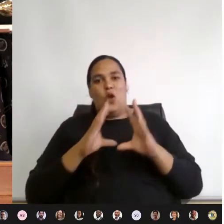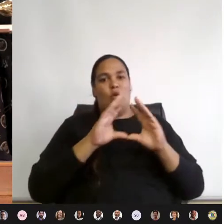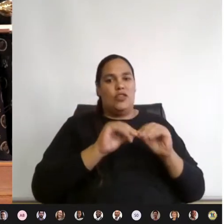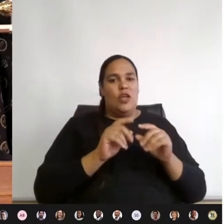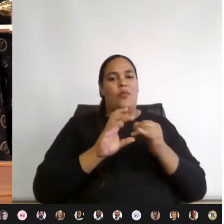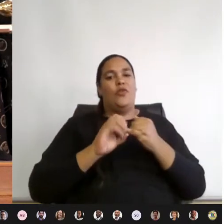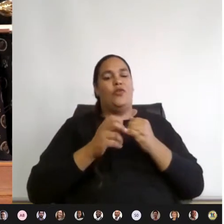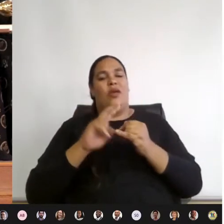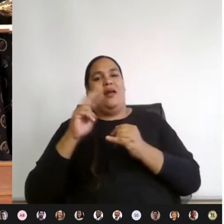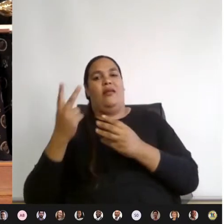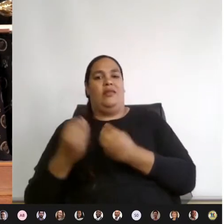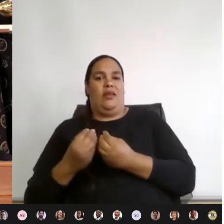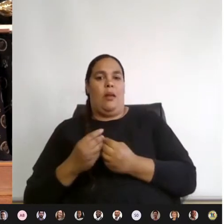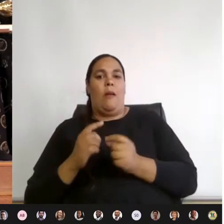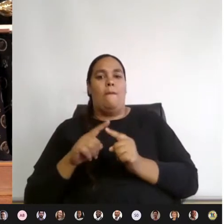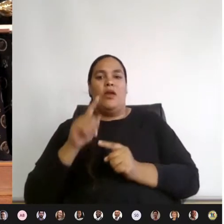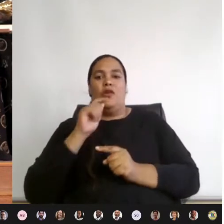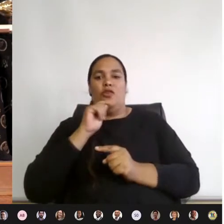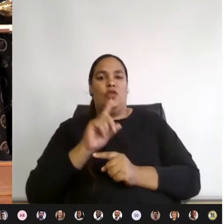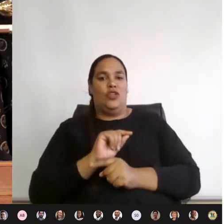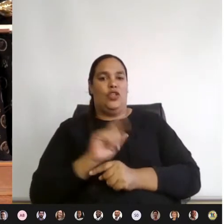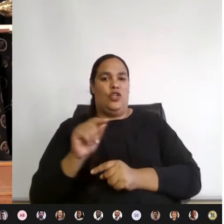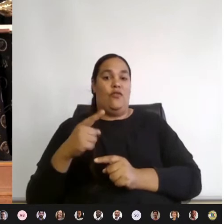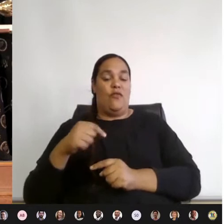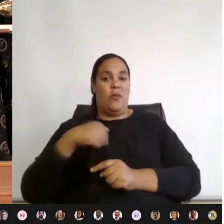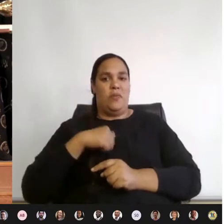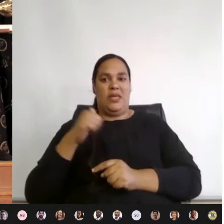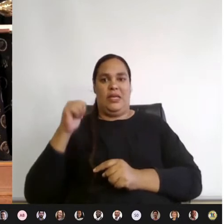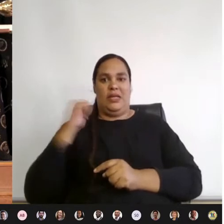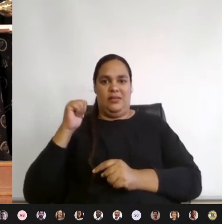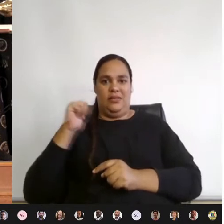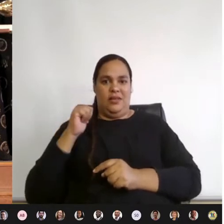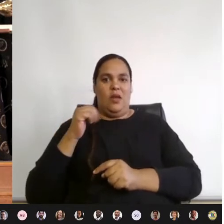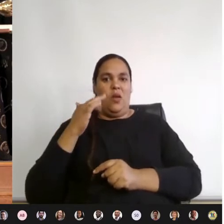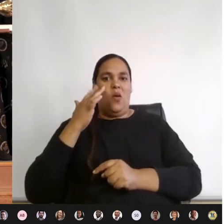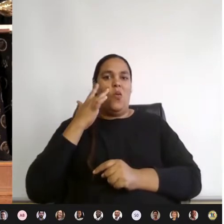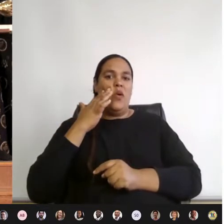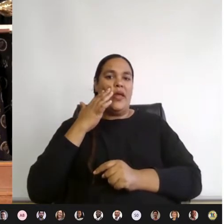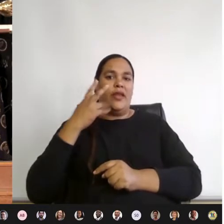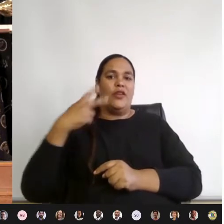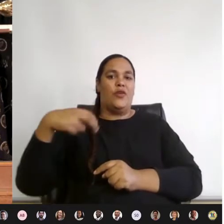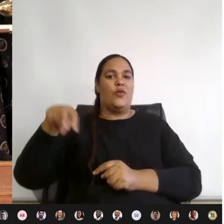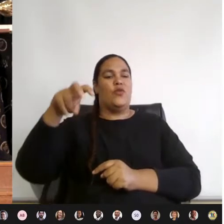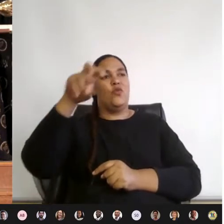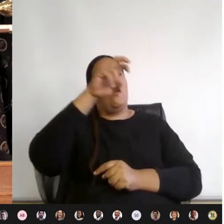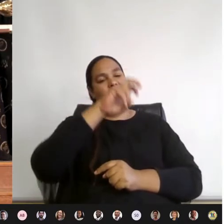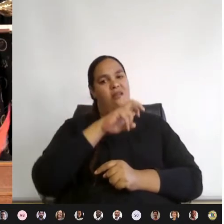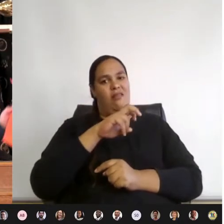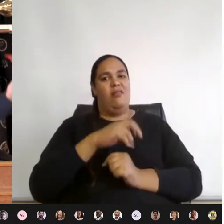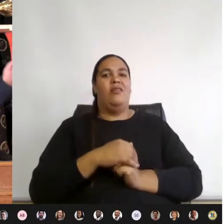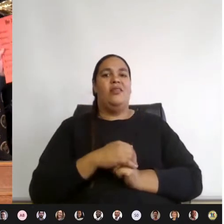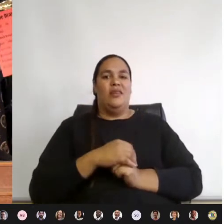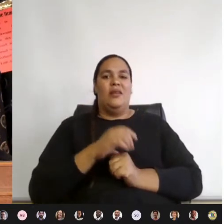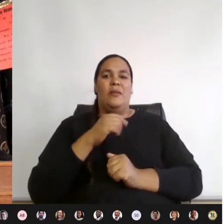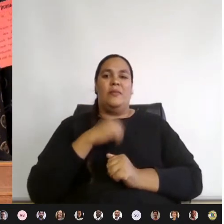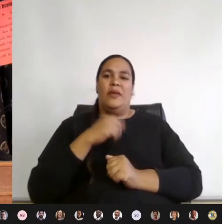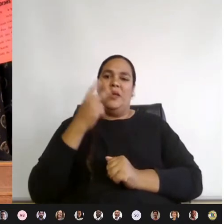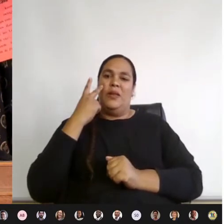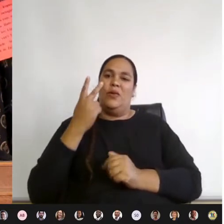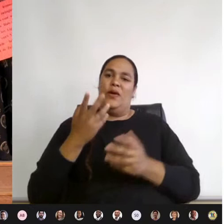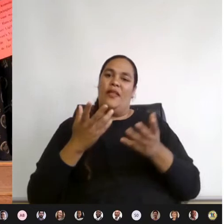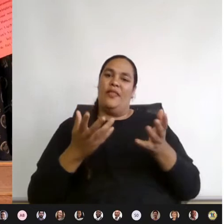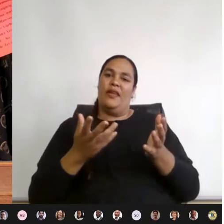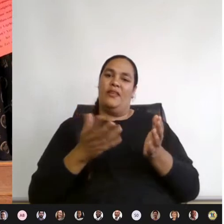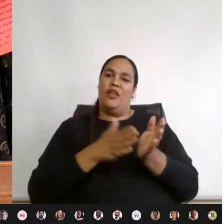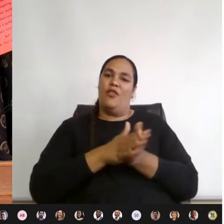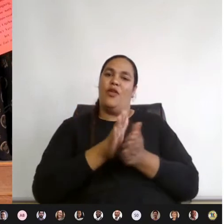else. But it was really interesting for me yesterday going on the tour and looking at the printing